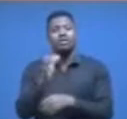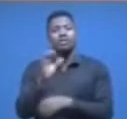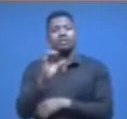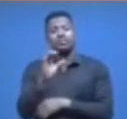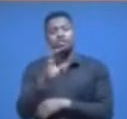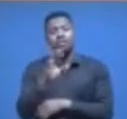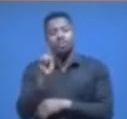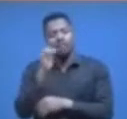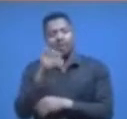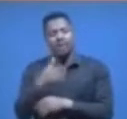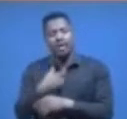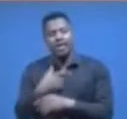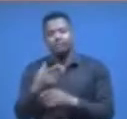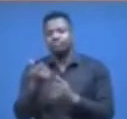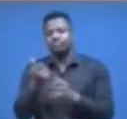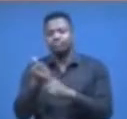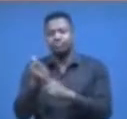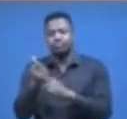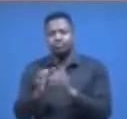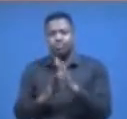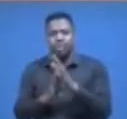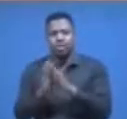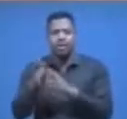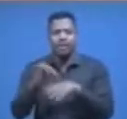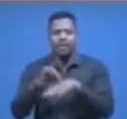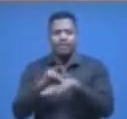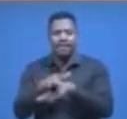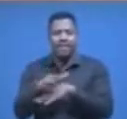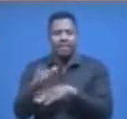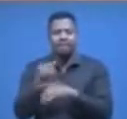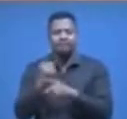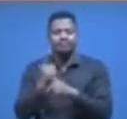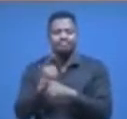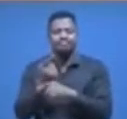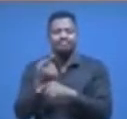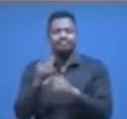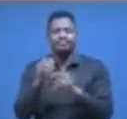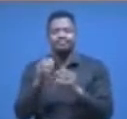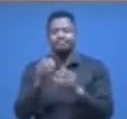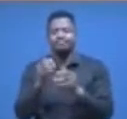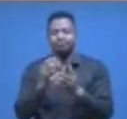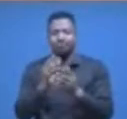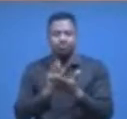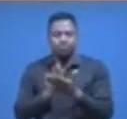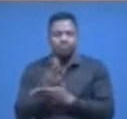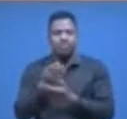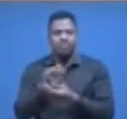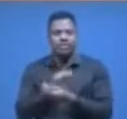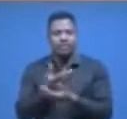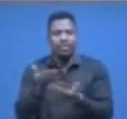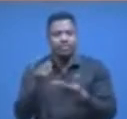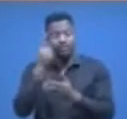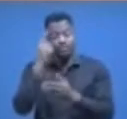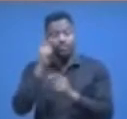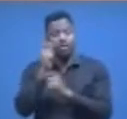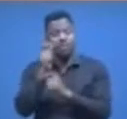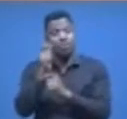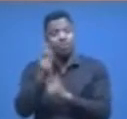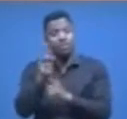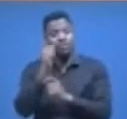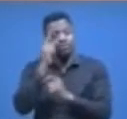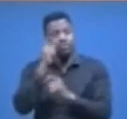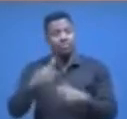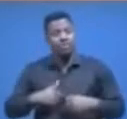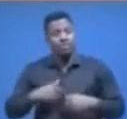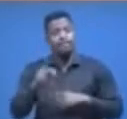and it will help drive growth, impact, and the effective and efficient delivery of the award scheme to all young people